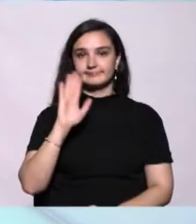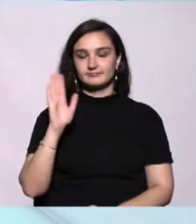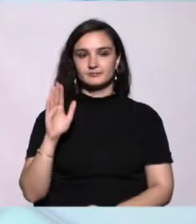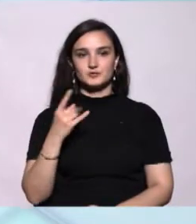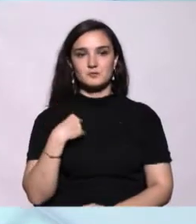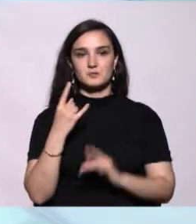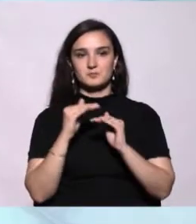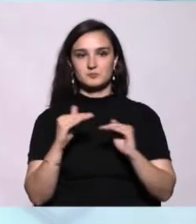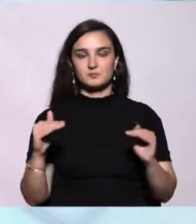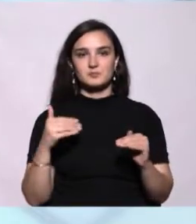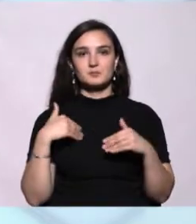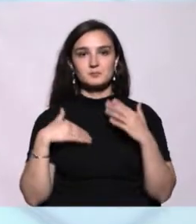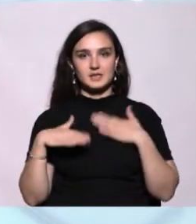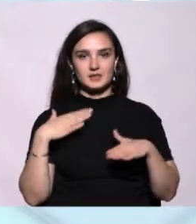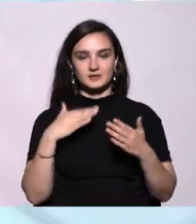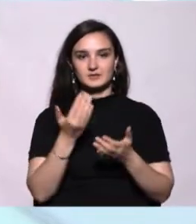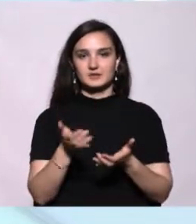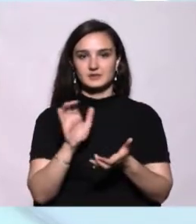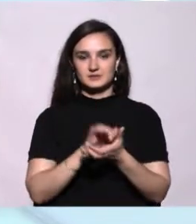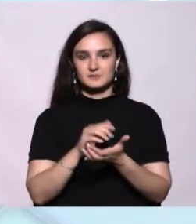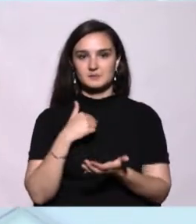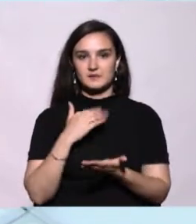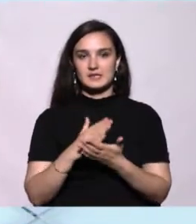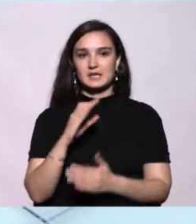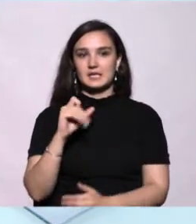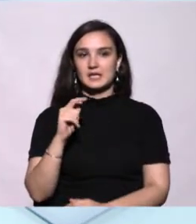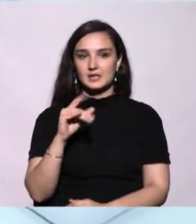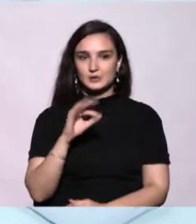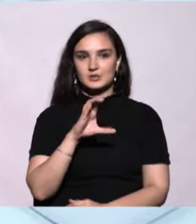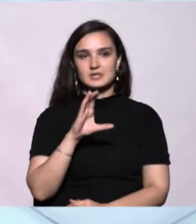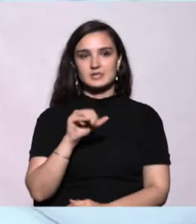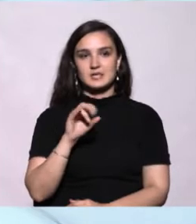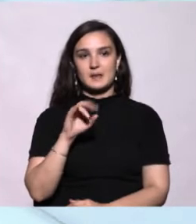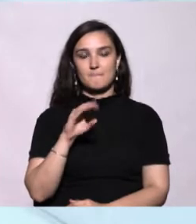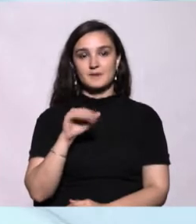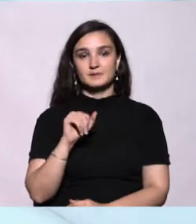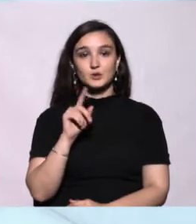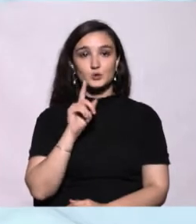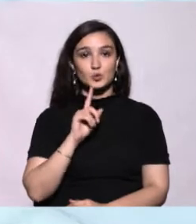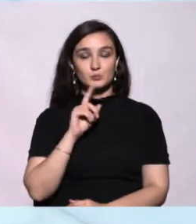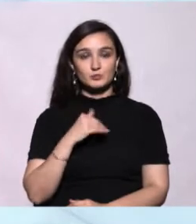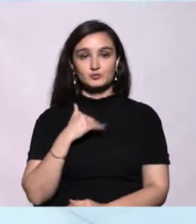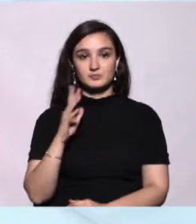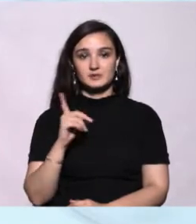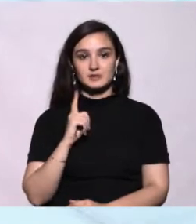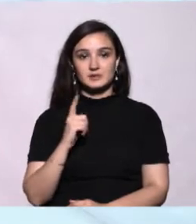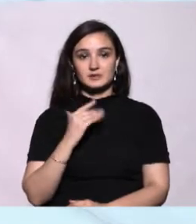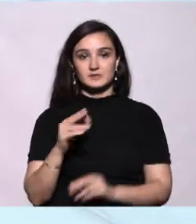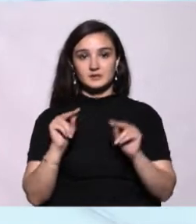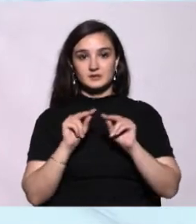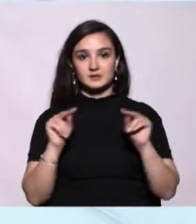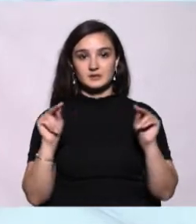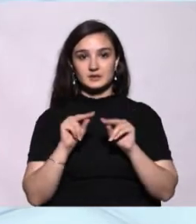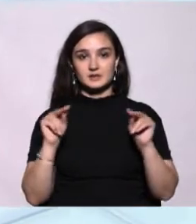Hi, little friends. Nice to meet you. I am Miss Eto. And I am Miss Amanda. And for a while, we will be your teachers of